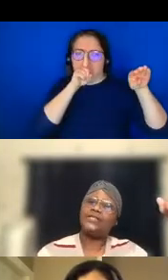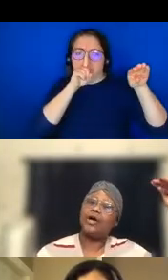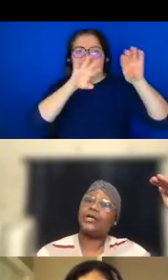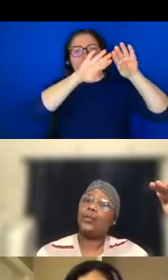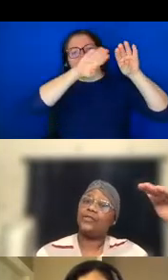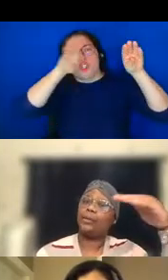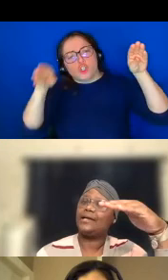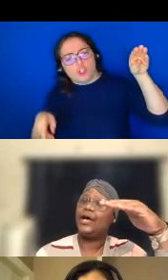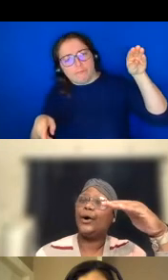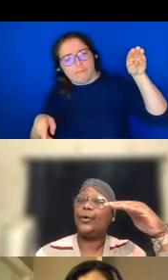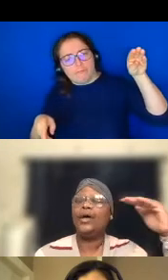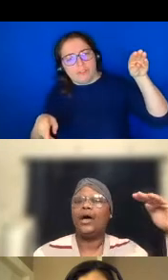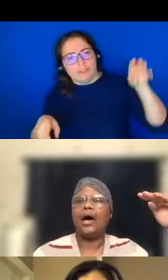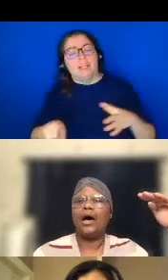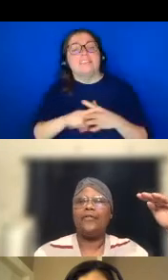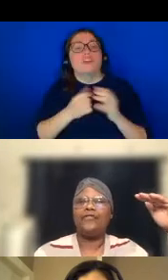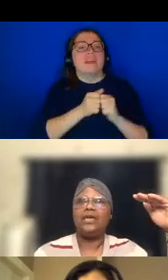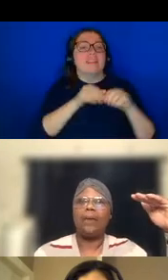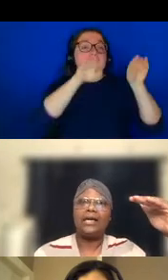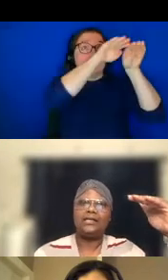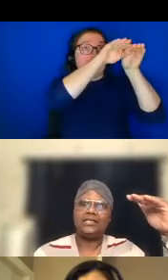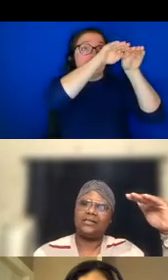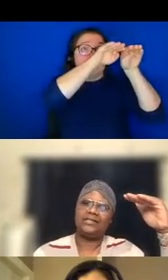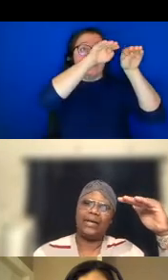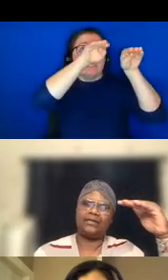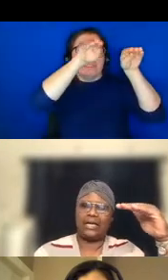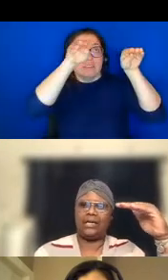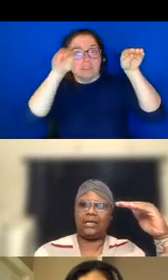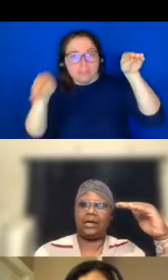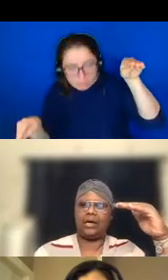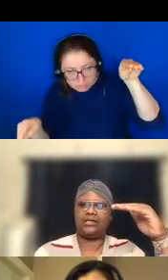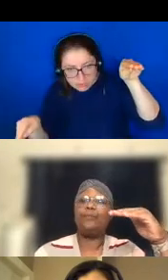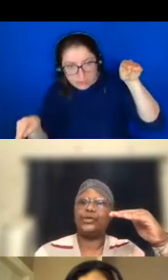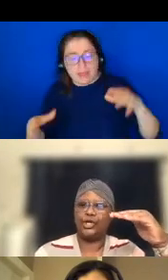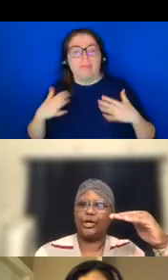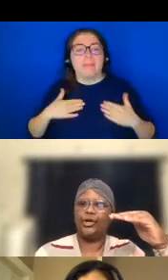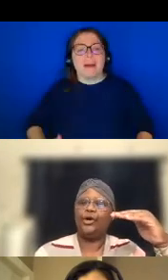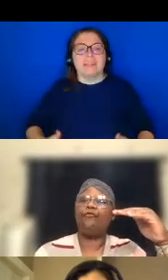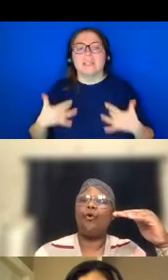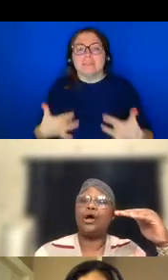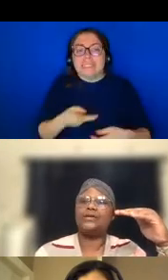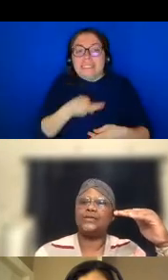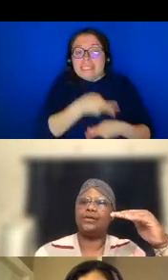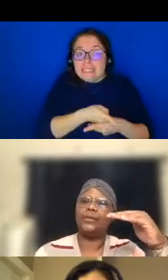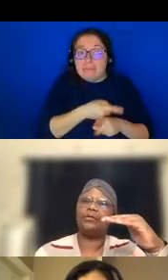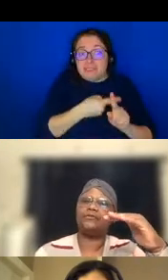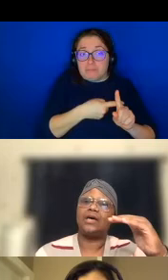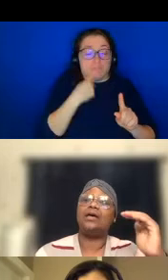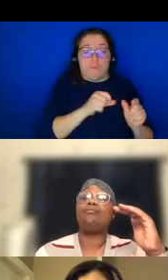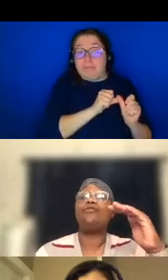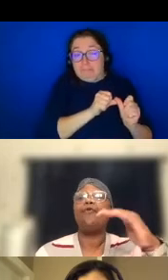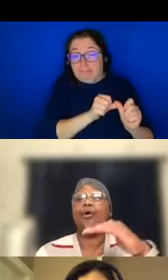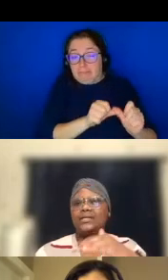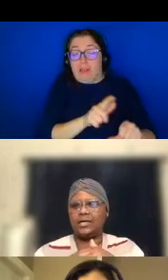curve started with a plateau. The body tends to maintain temperature for a certain period of